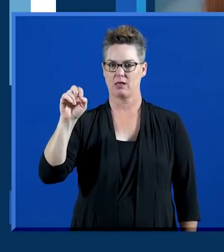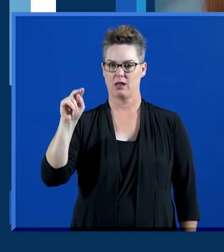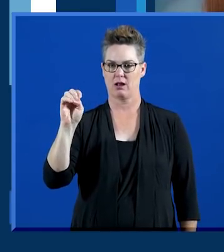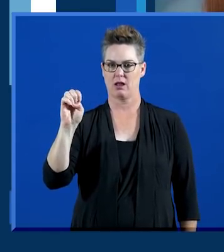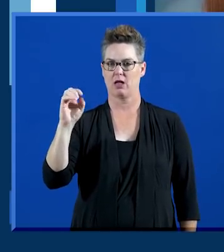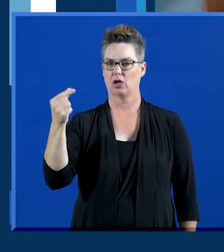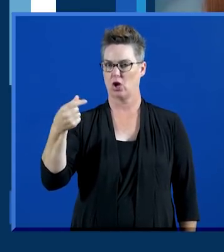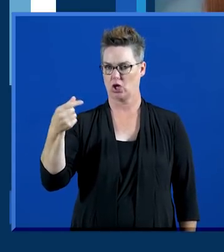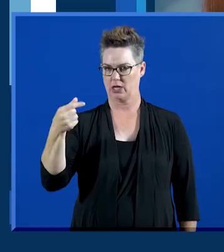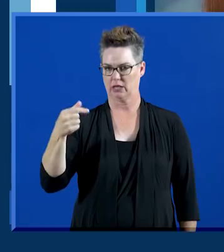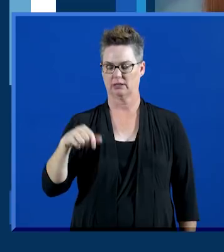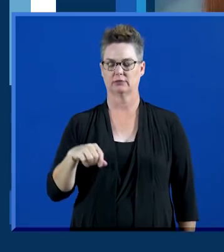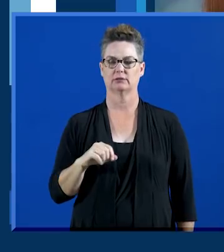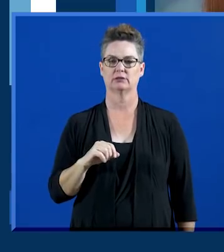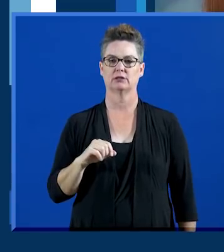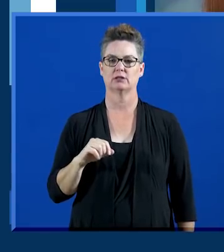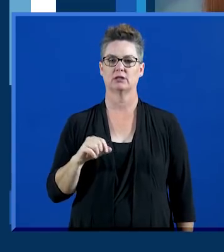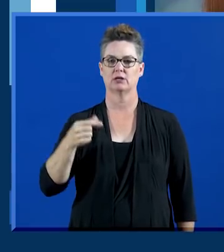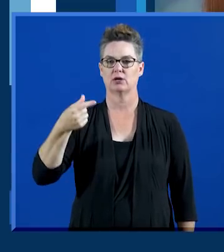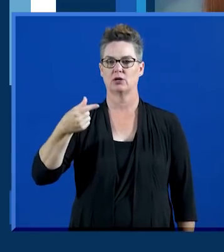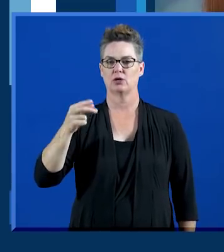Madeline Garden.